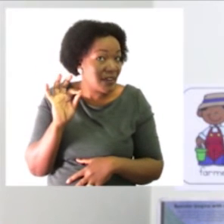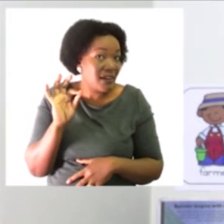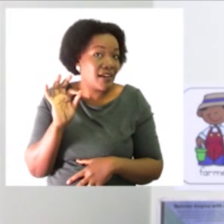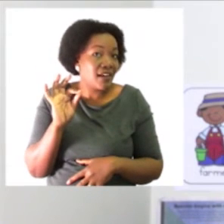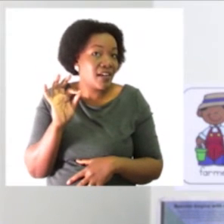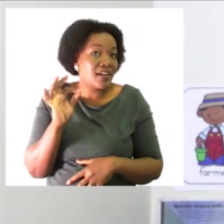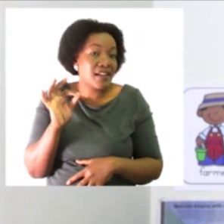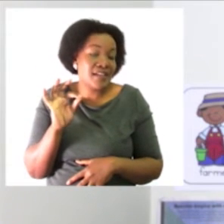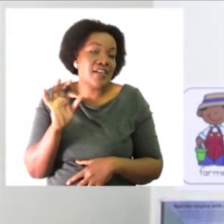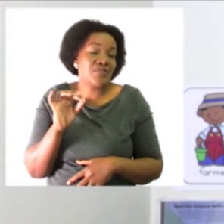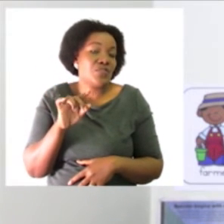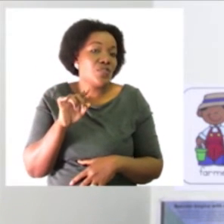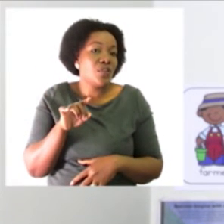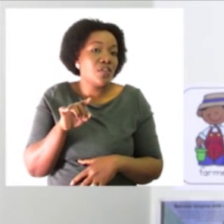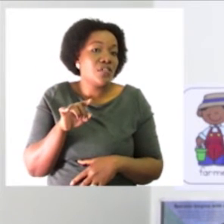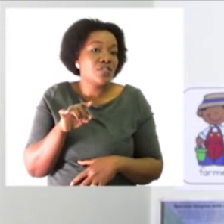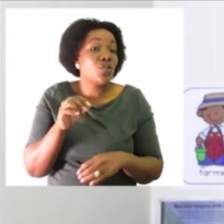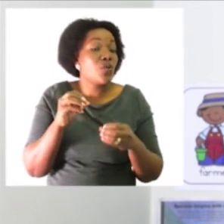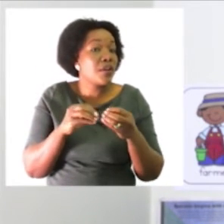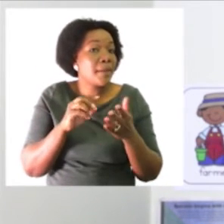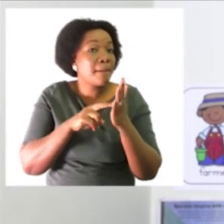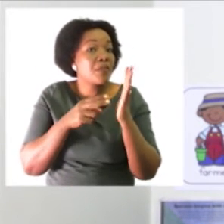You have counted 9 times. So it means